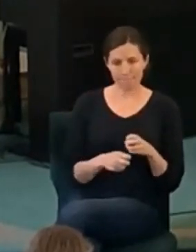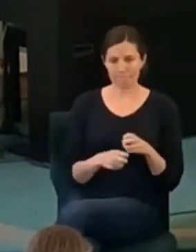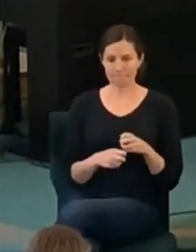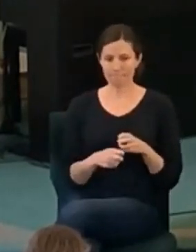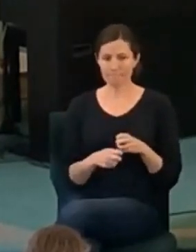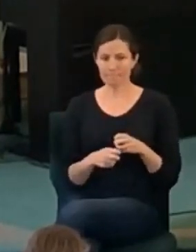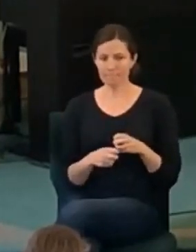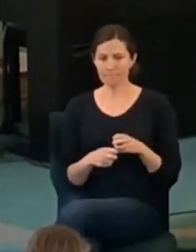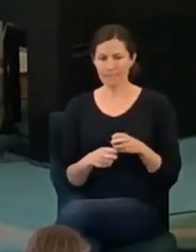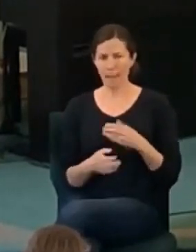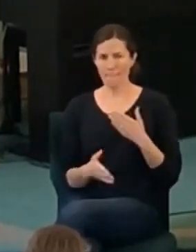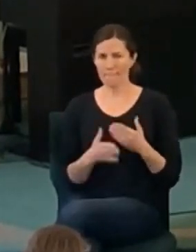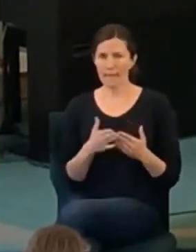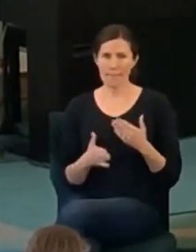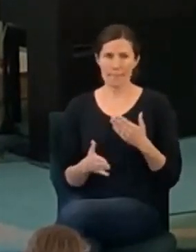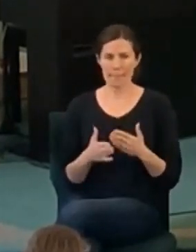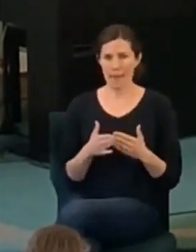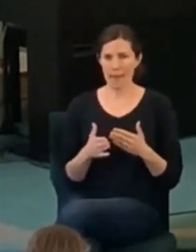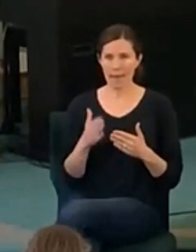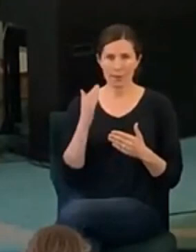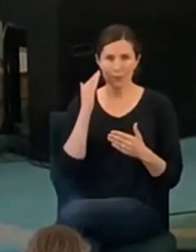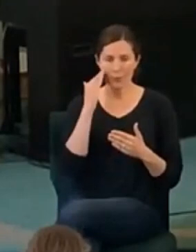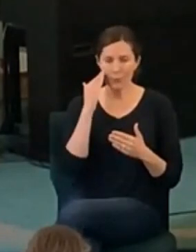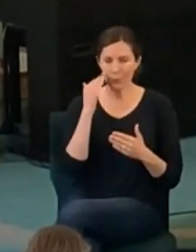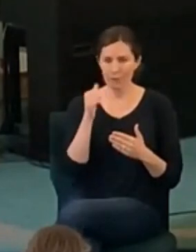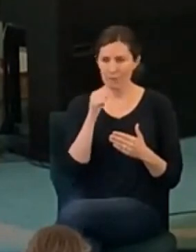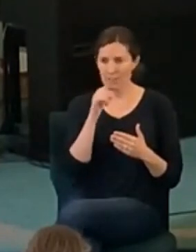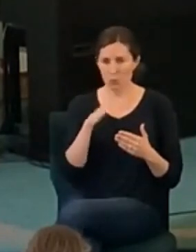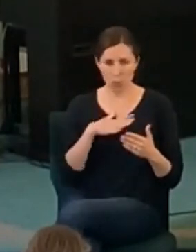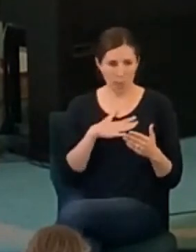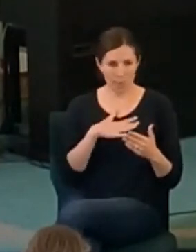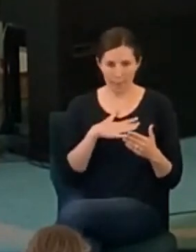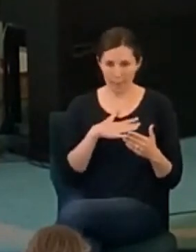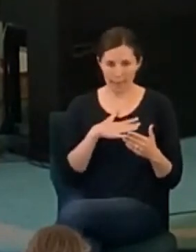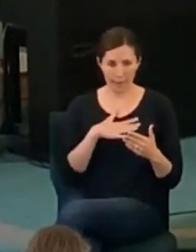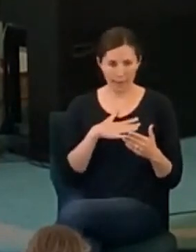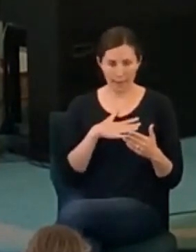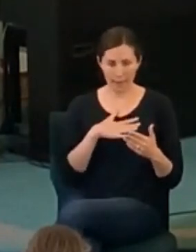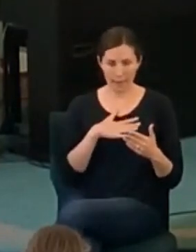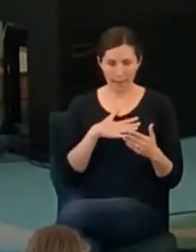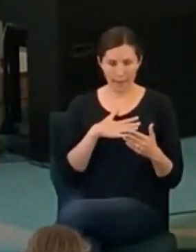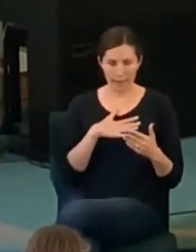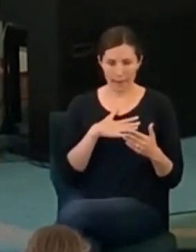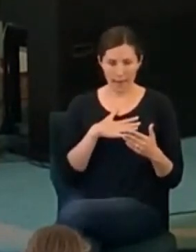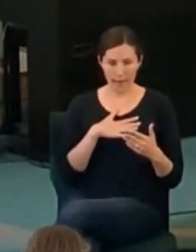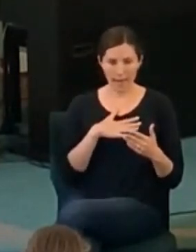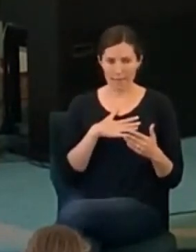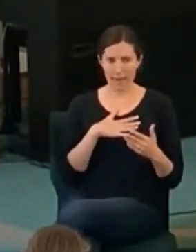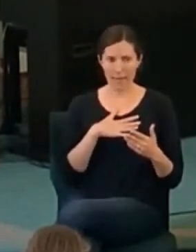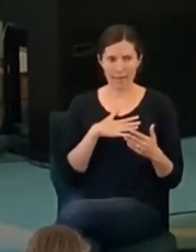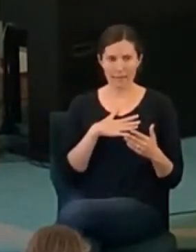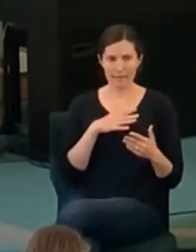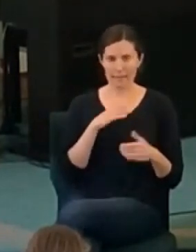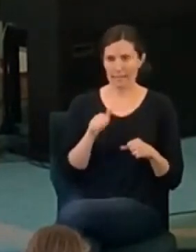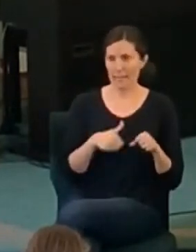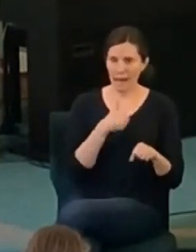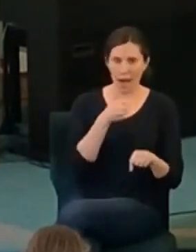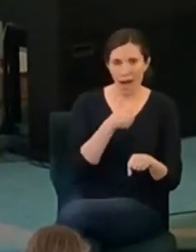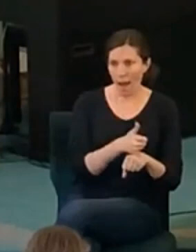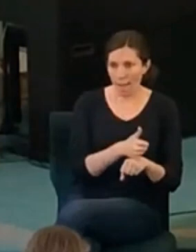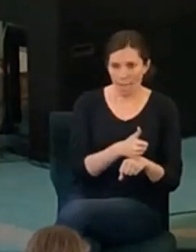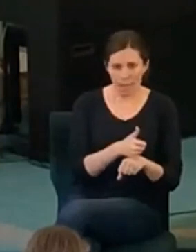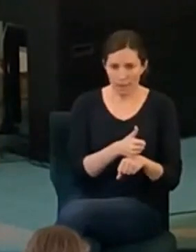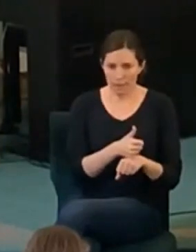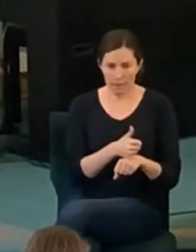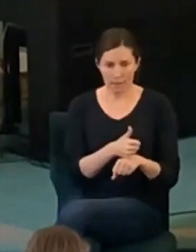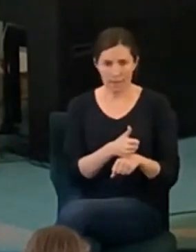back empty-handed. They had not been able to arrest Jesus. So the Pharisees think up another plan. Well, this is maybe